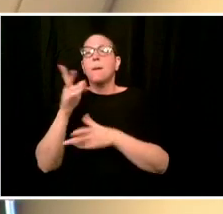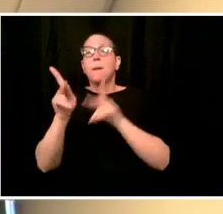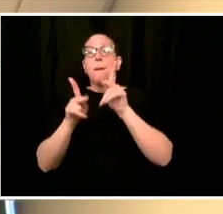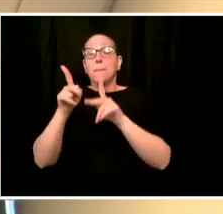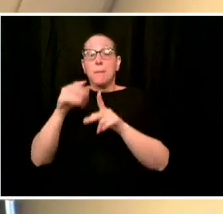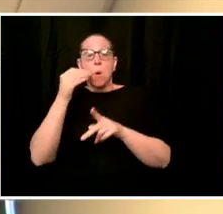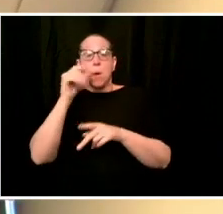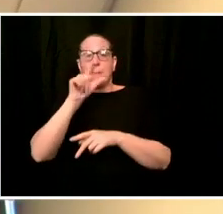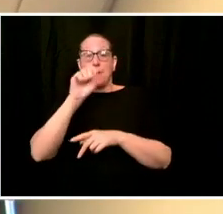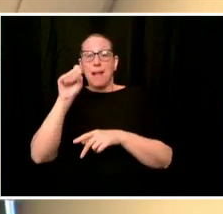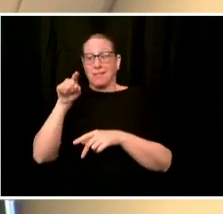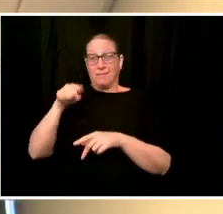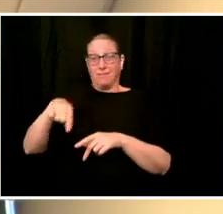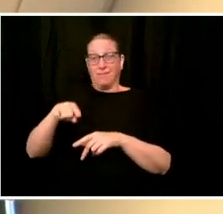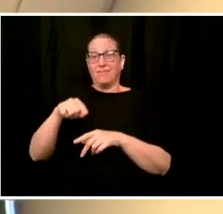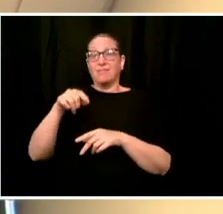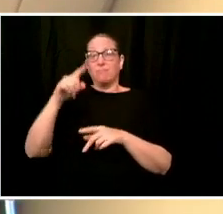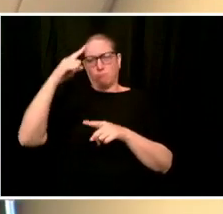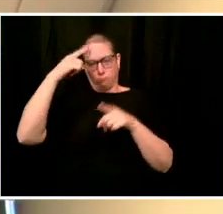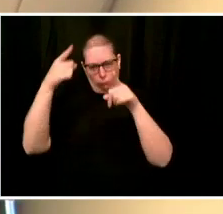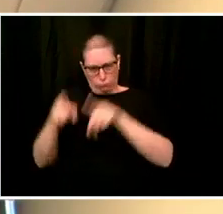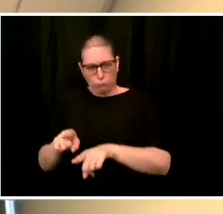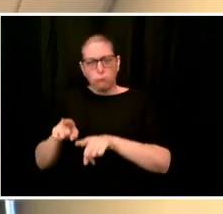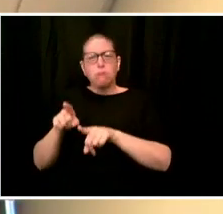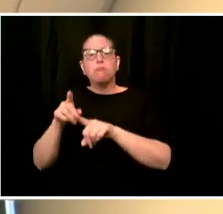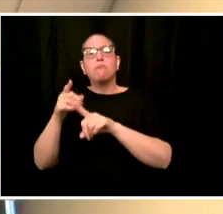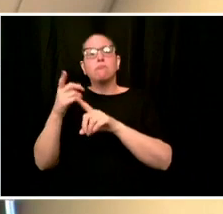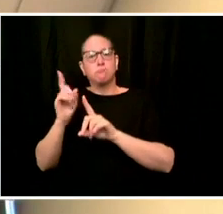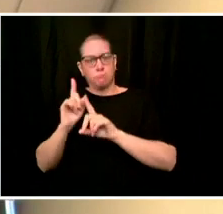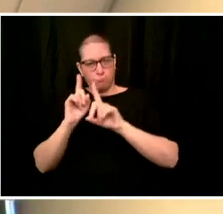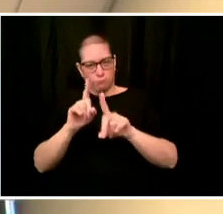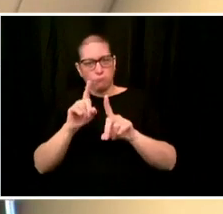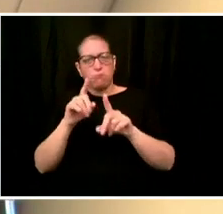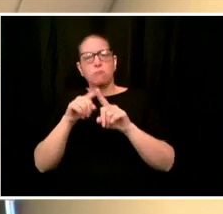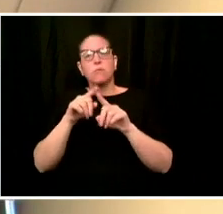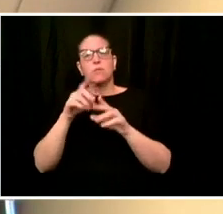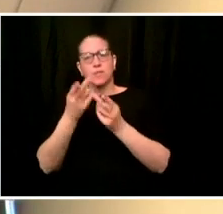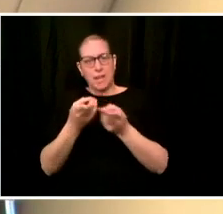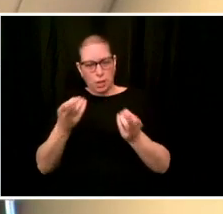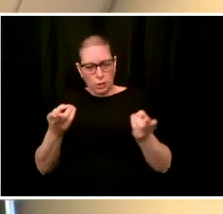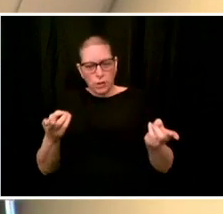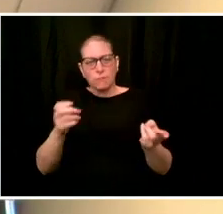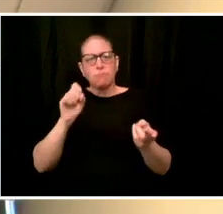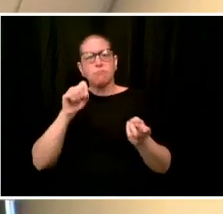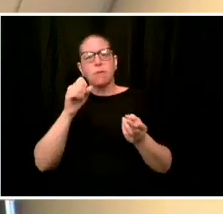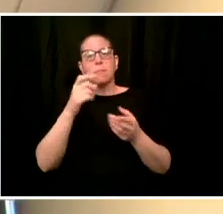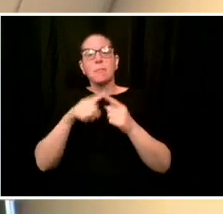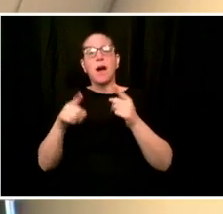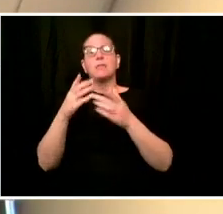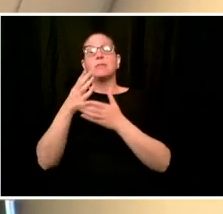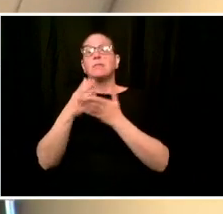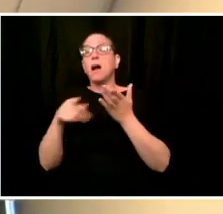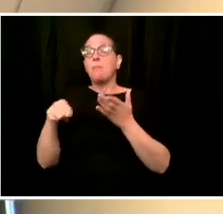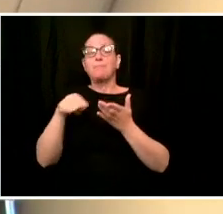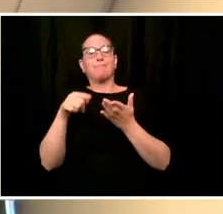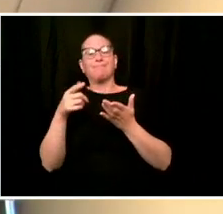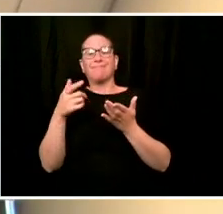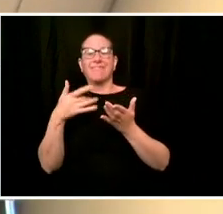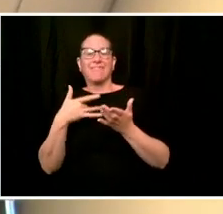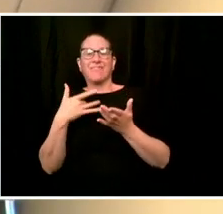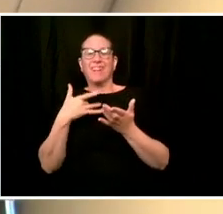to special shelters and not the Bellevue Intake Center. That change was made on Friday night. I thought it was an